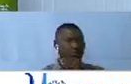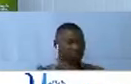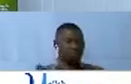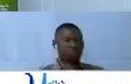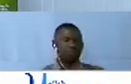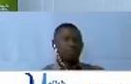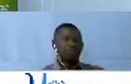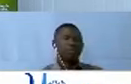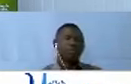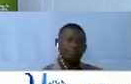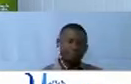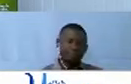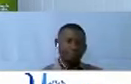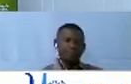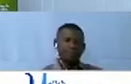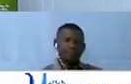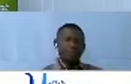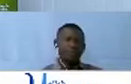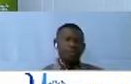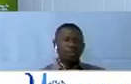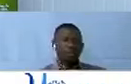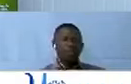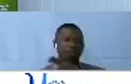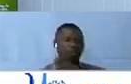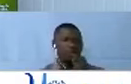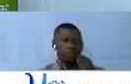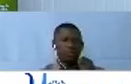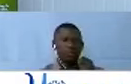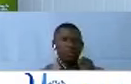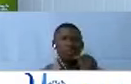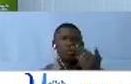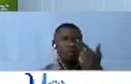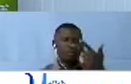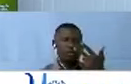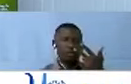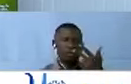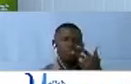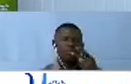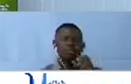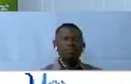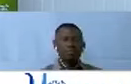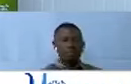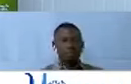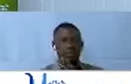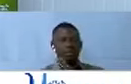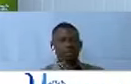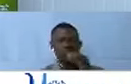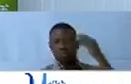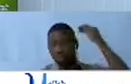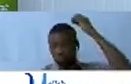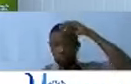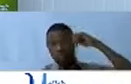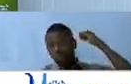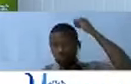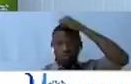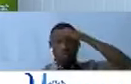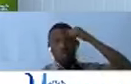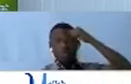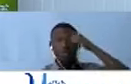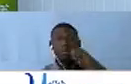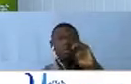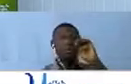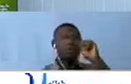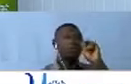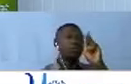fana. In 2008. 2008, I was deployed to Sudan. Yeah, ki ntata Sudan banko kang.